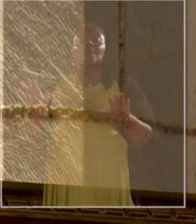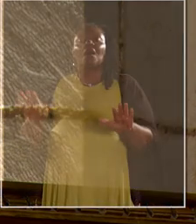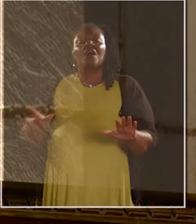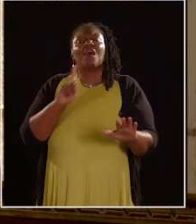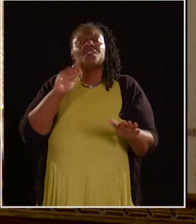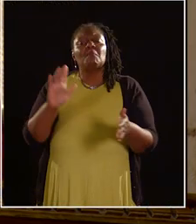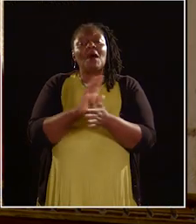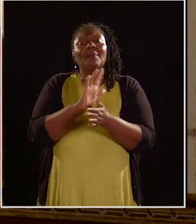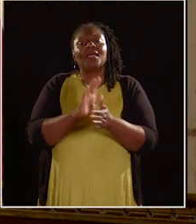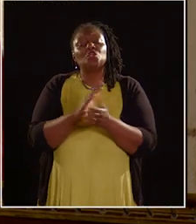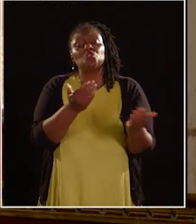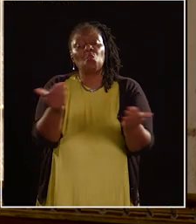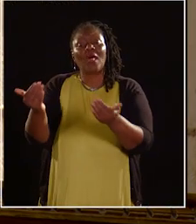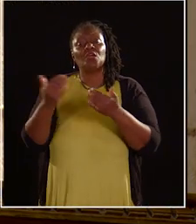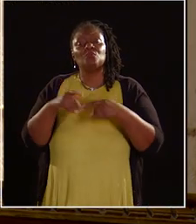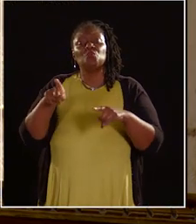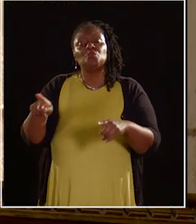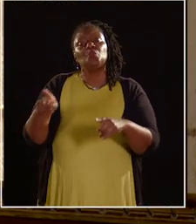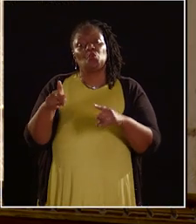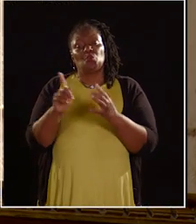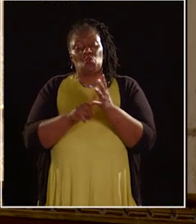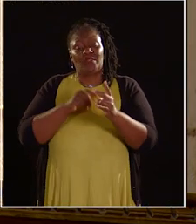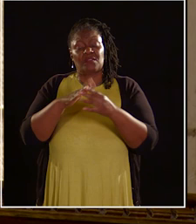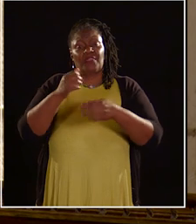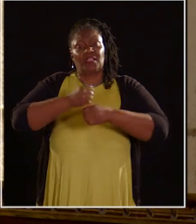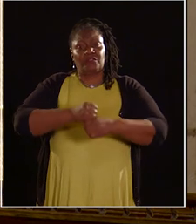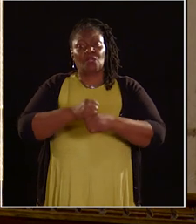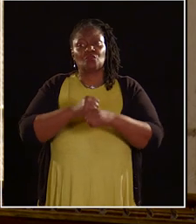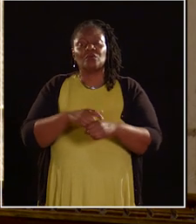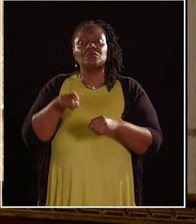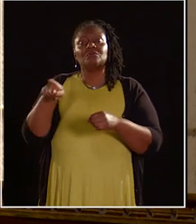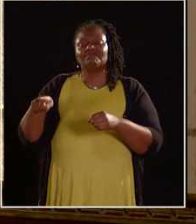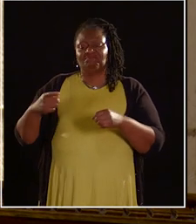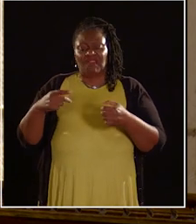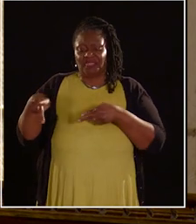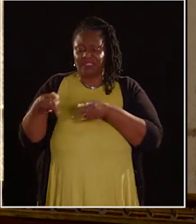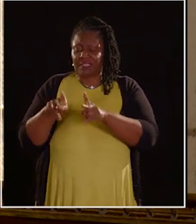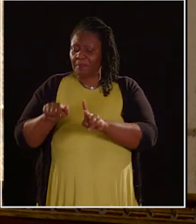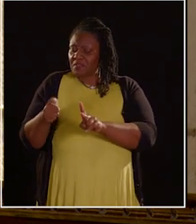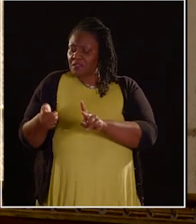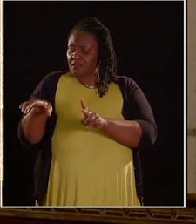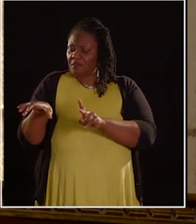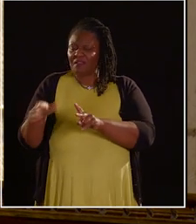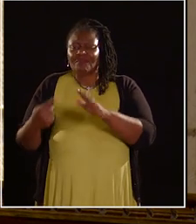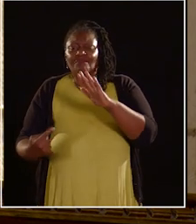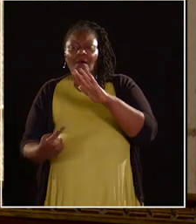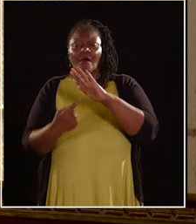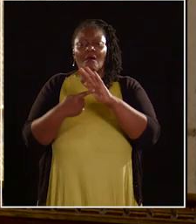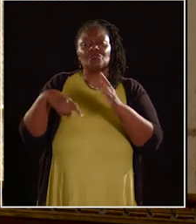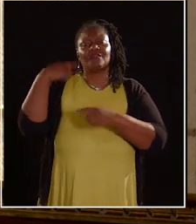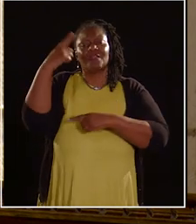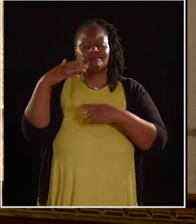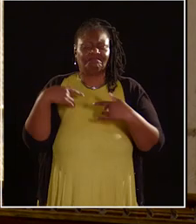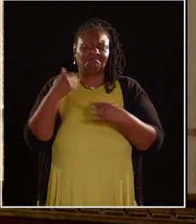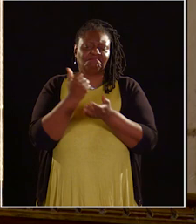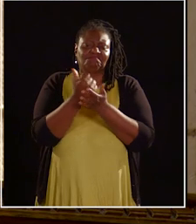It is my pleasure to welcome you to Southwark Cathedral, set alongside the Thames at the heart of London,